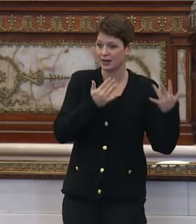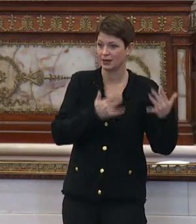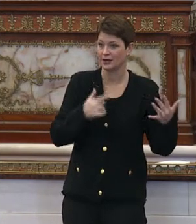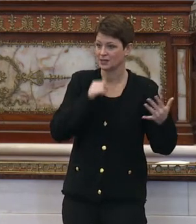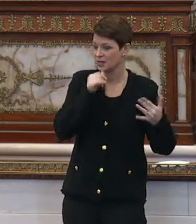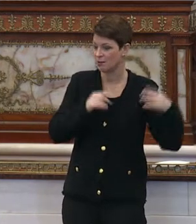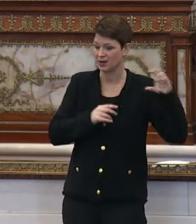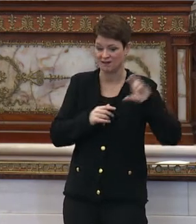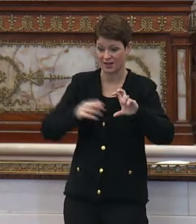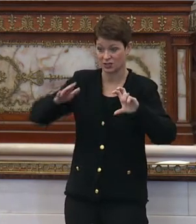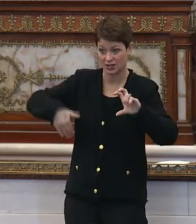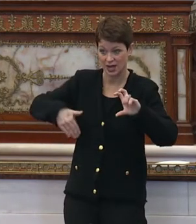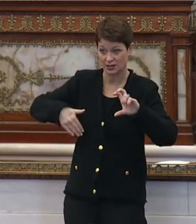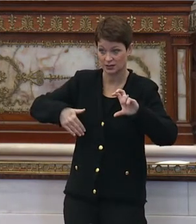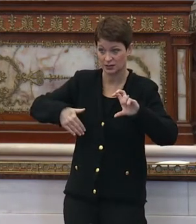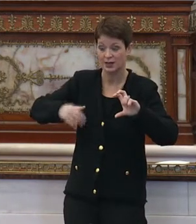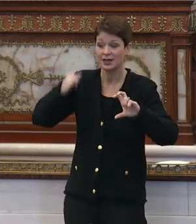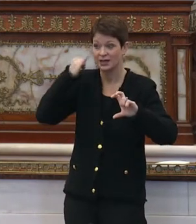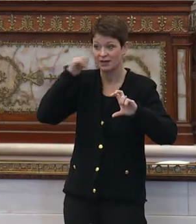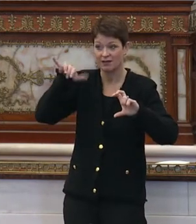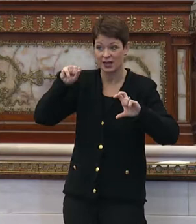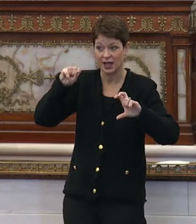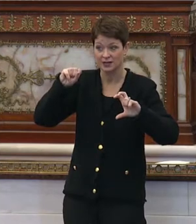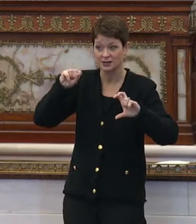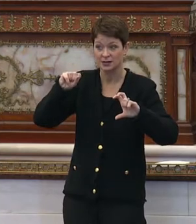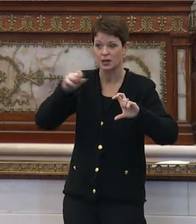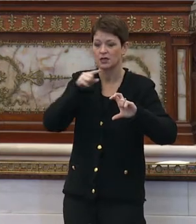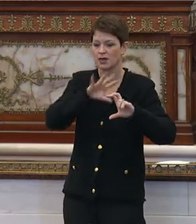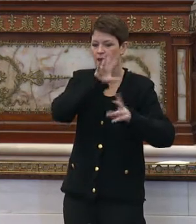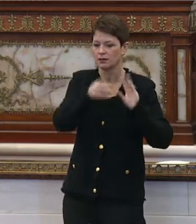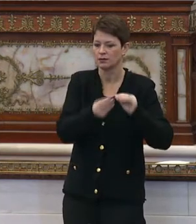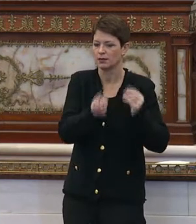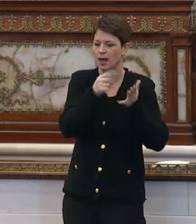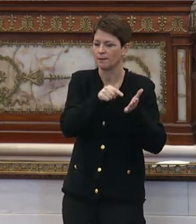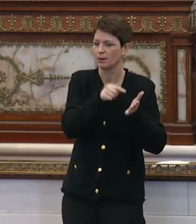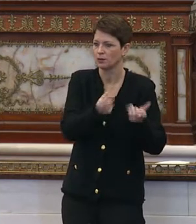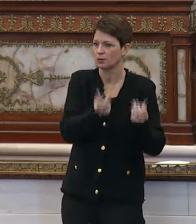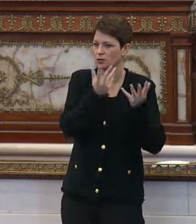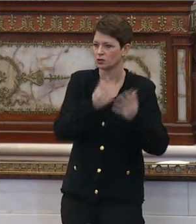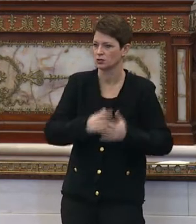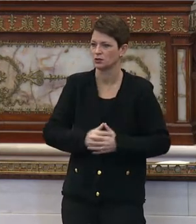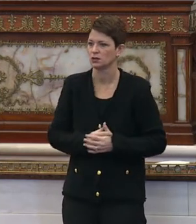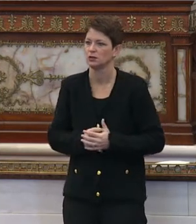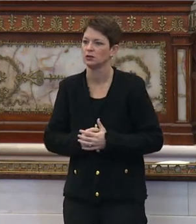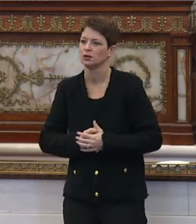not been invested yet? And if so, any idea of that total amount?